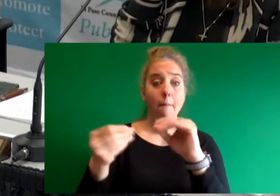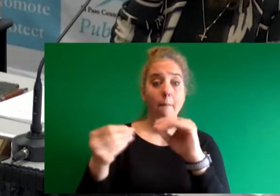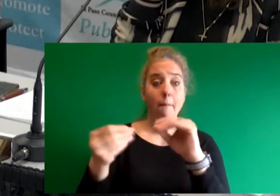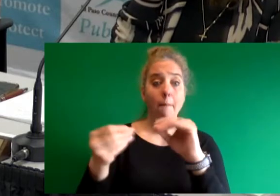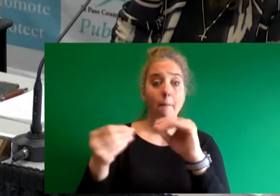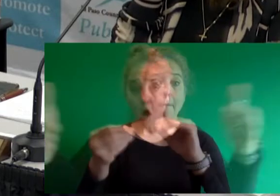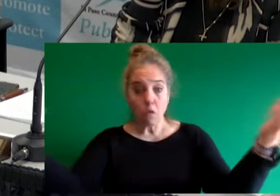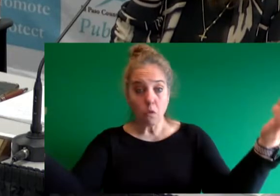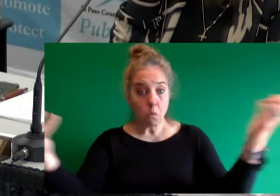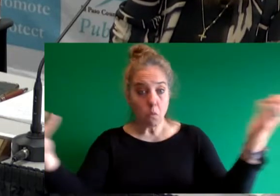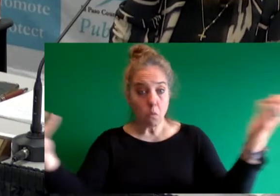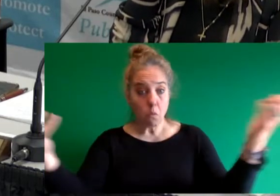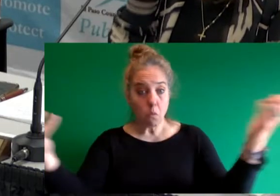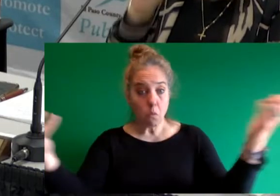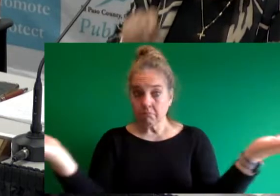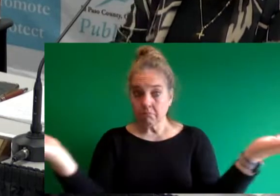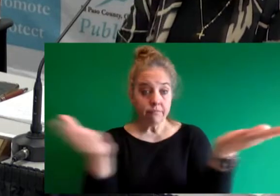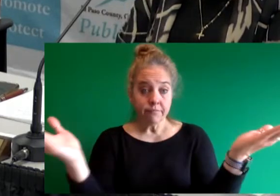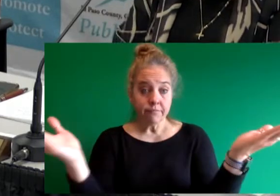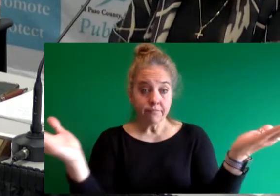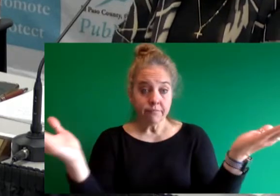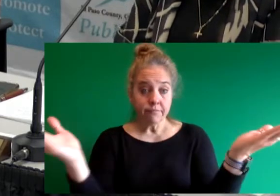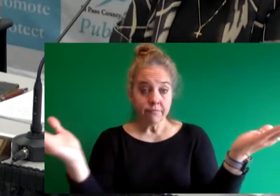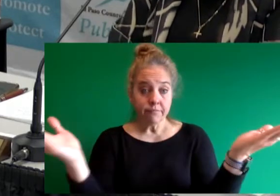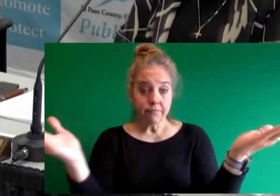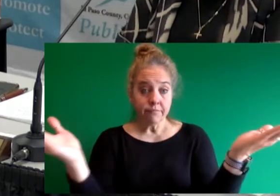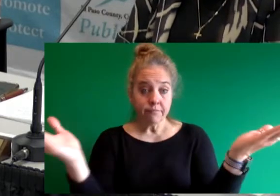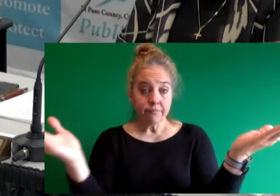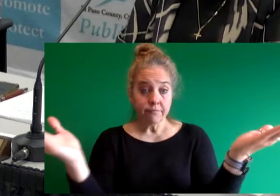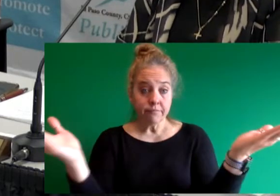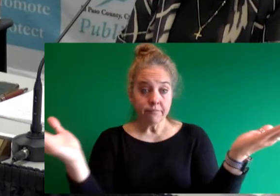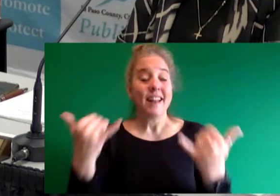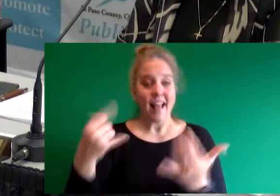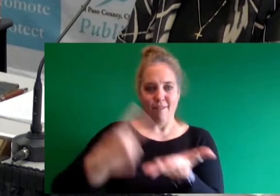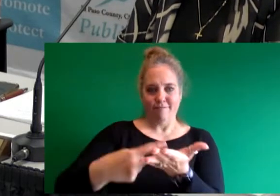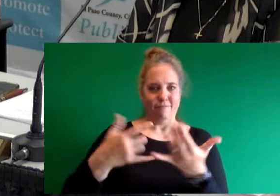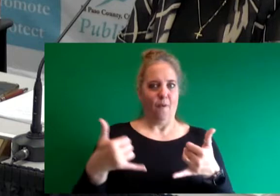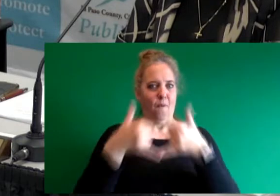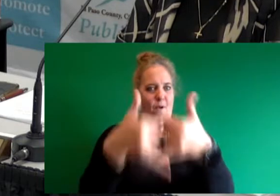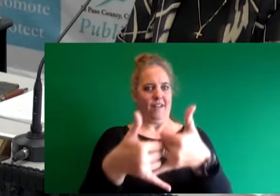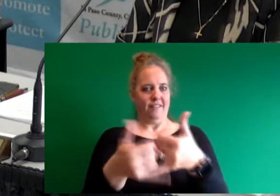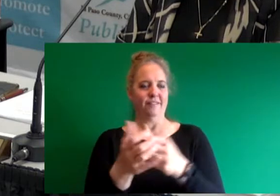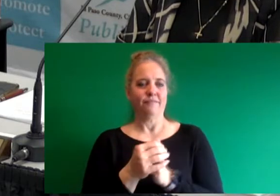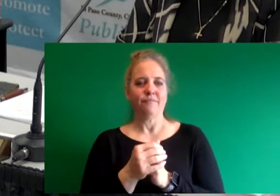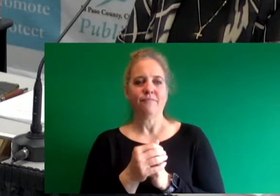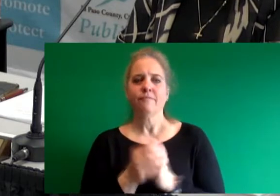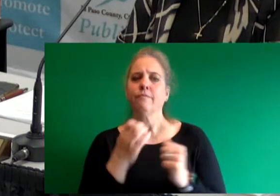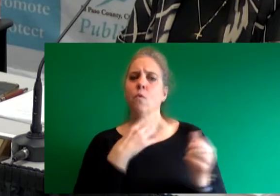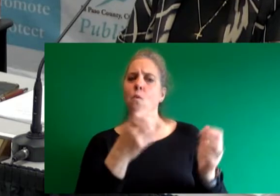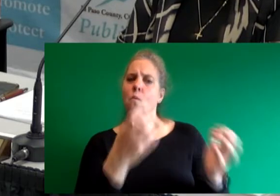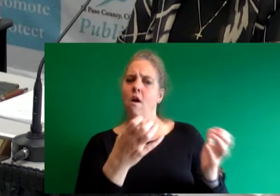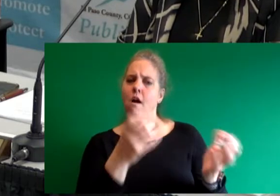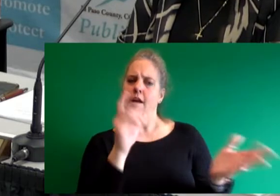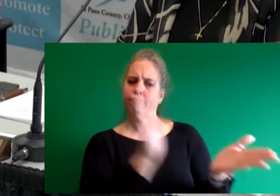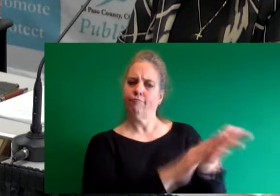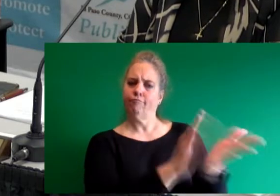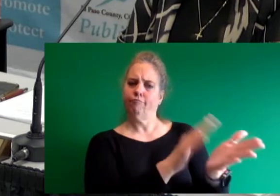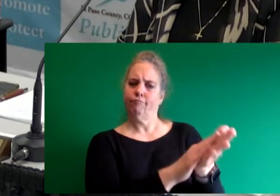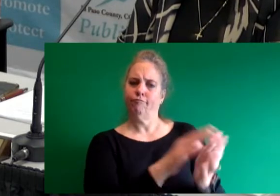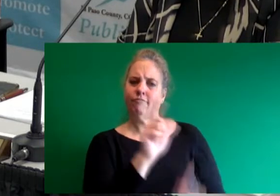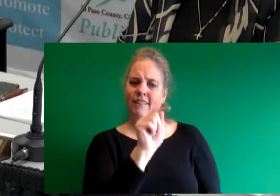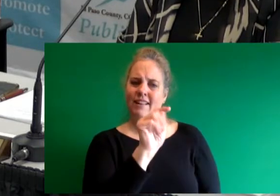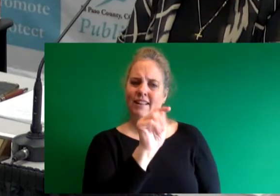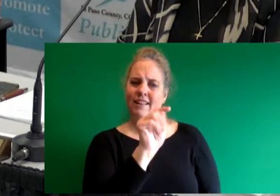And so let me start that out. We'd like to recognize Lieutenant Cheryl Peck from the El Paso County Sheriff's Office, as she